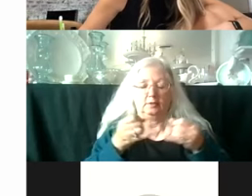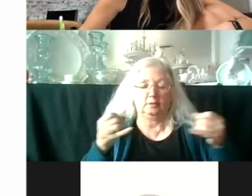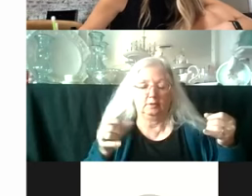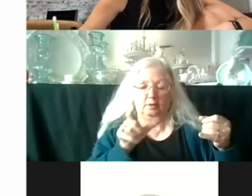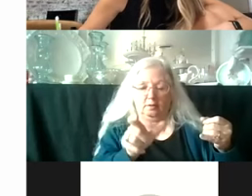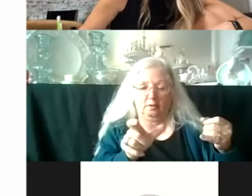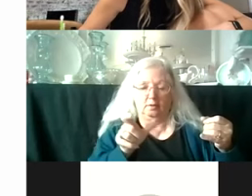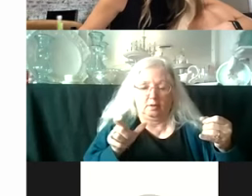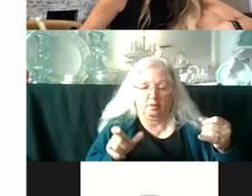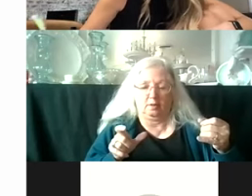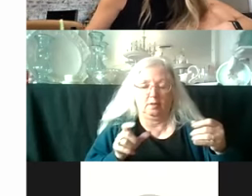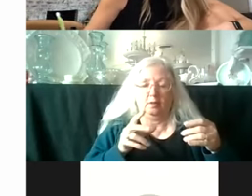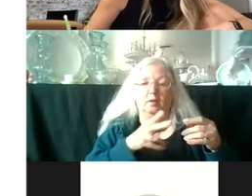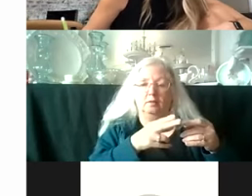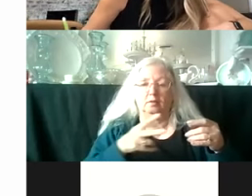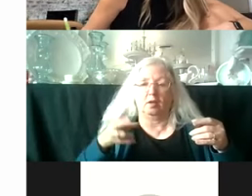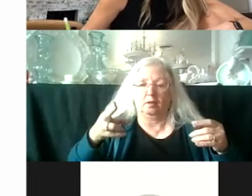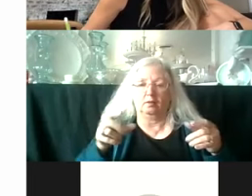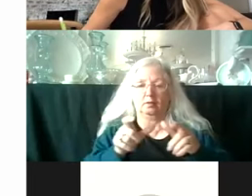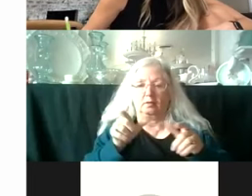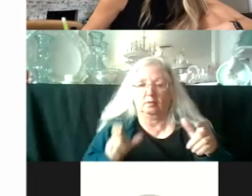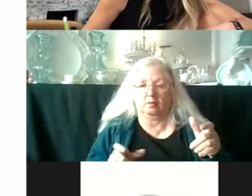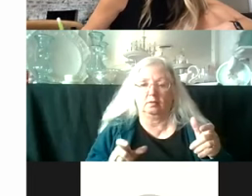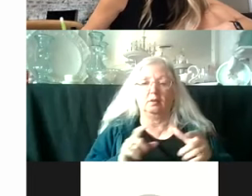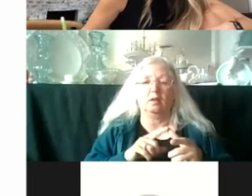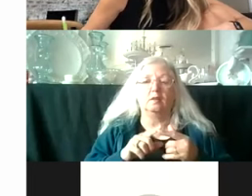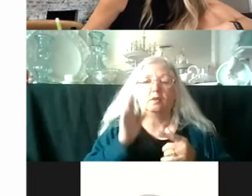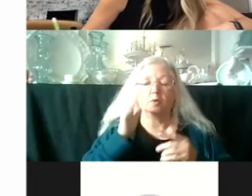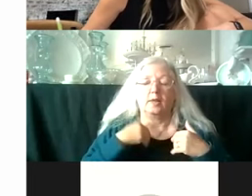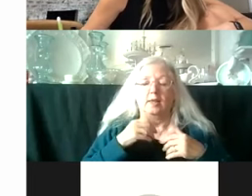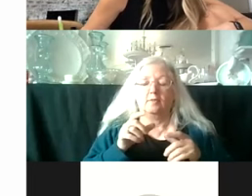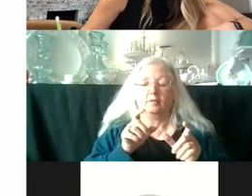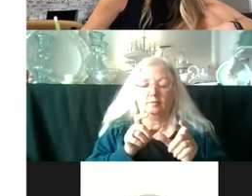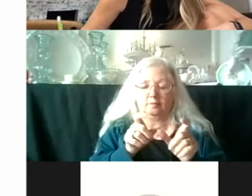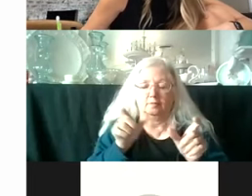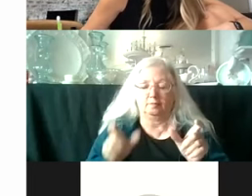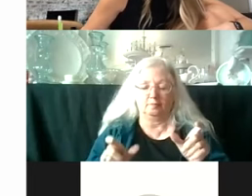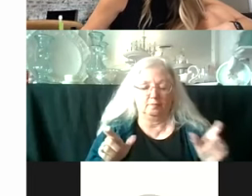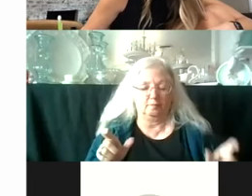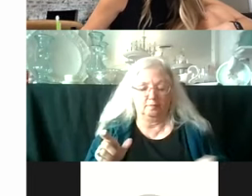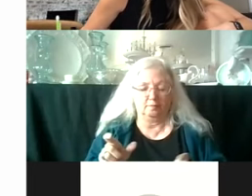those sections of it out, we are then going to put those pieces back together.